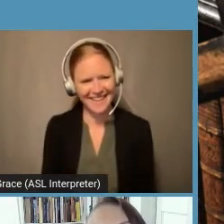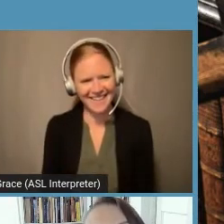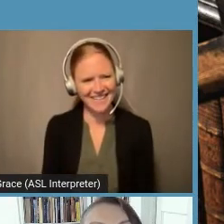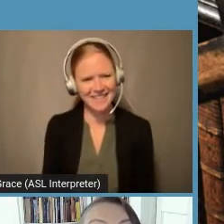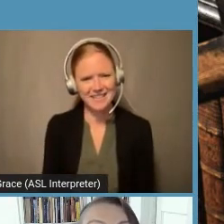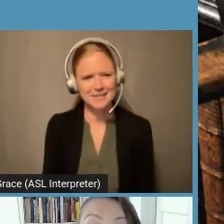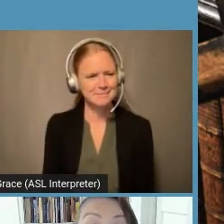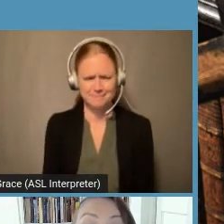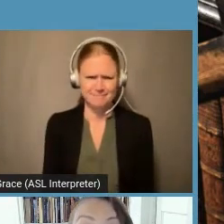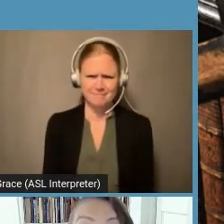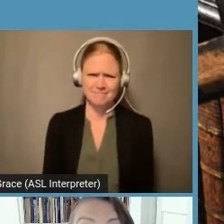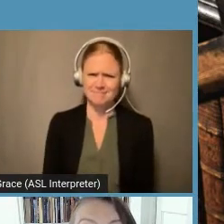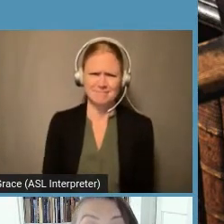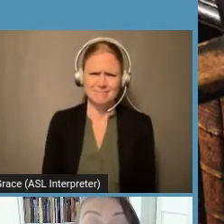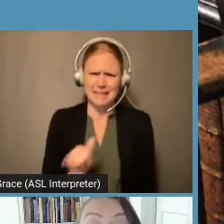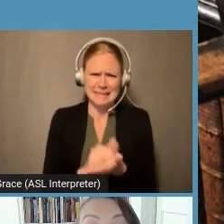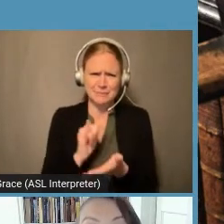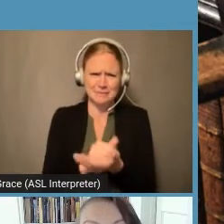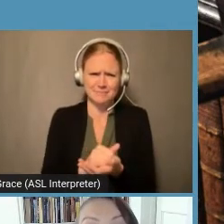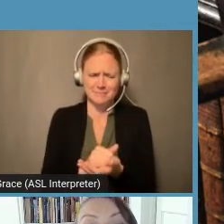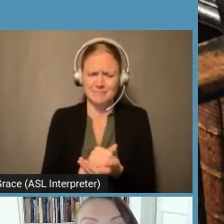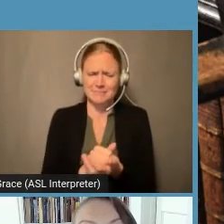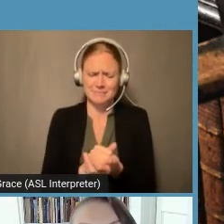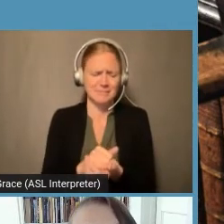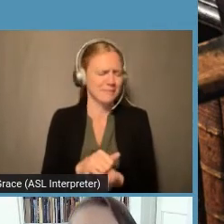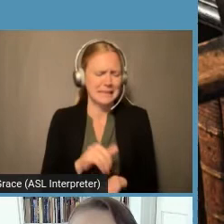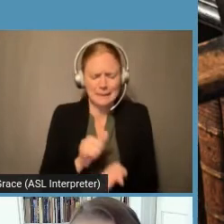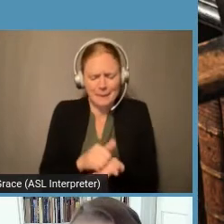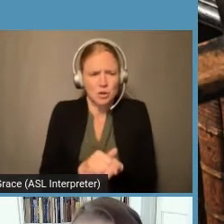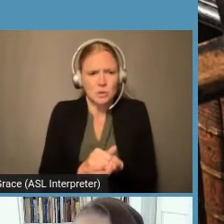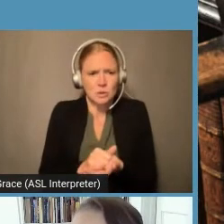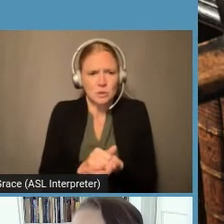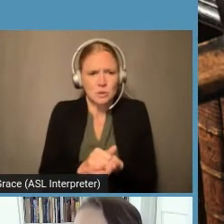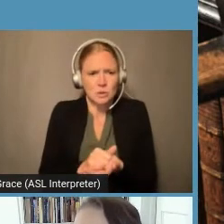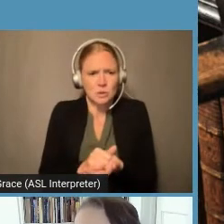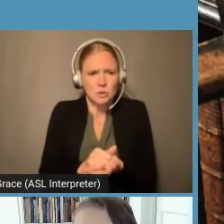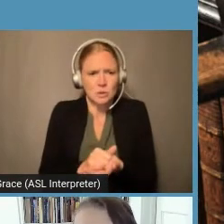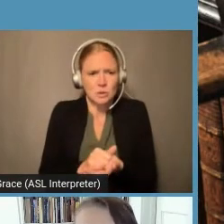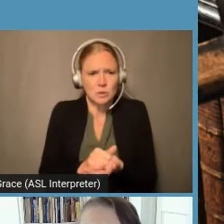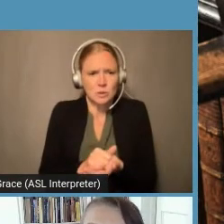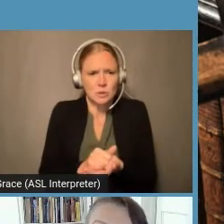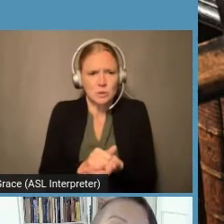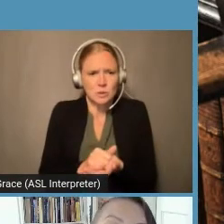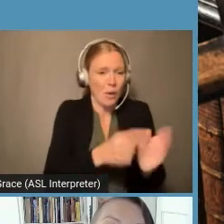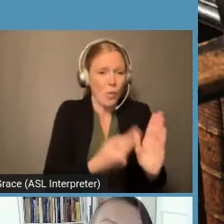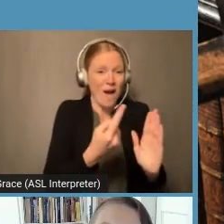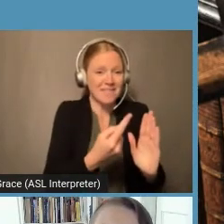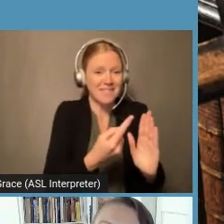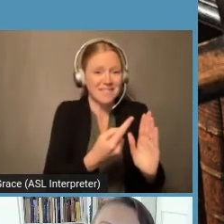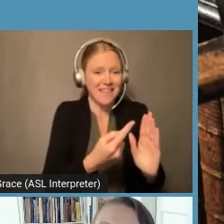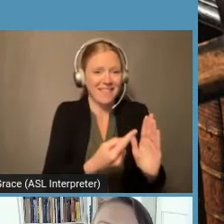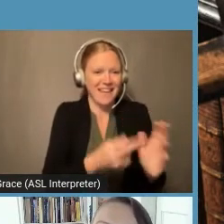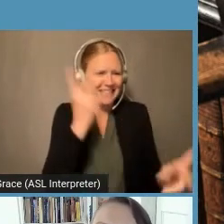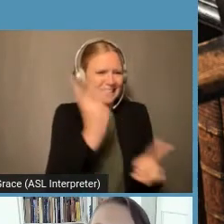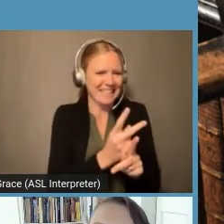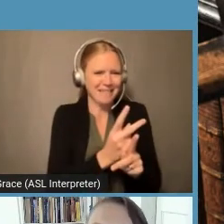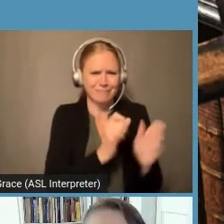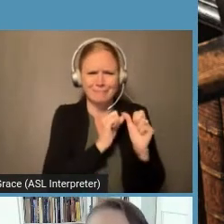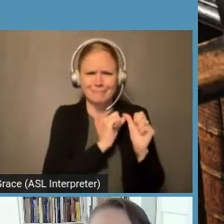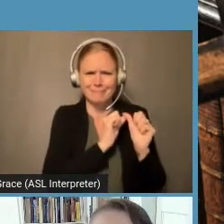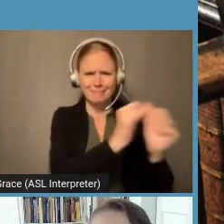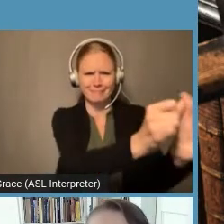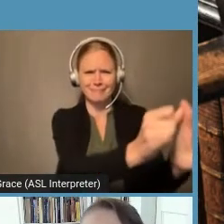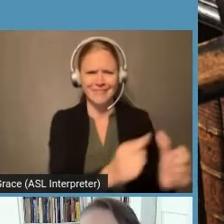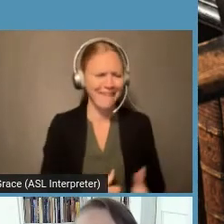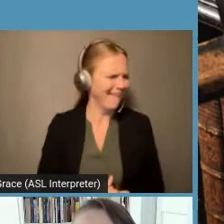it just is not possible. I would argue it's not possible. Even with an endless amount of resources and time, you will